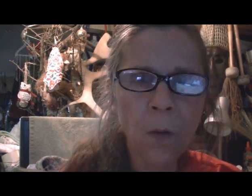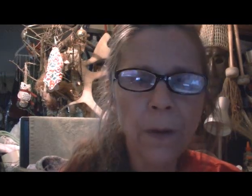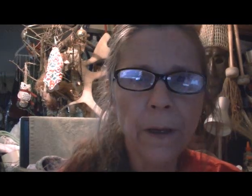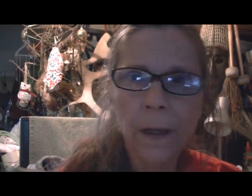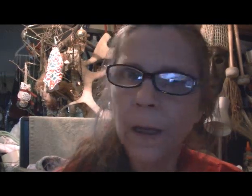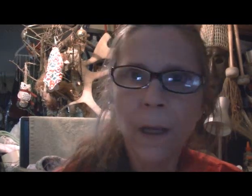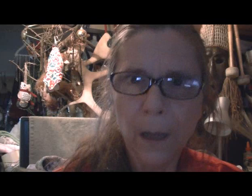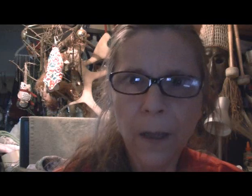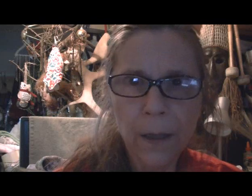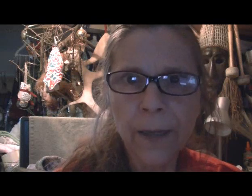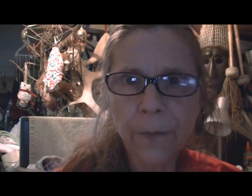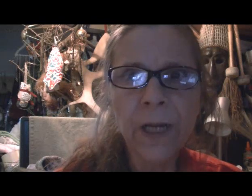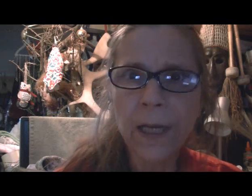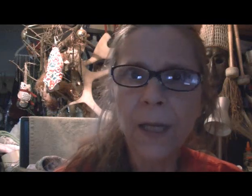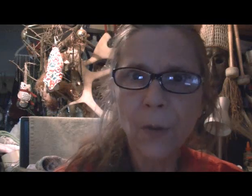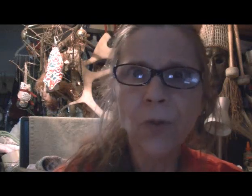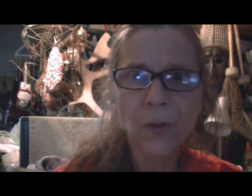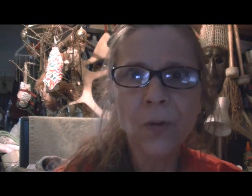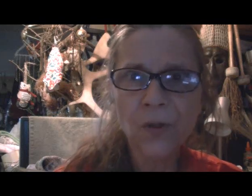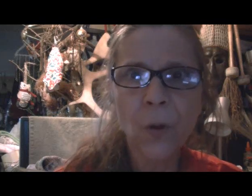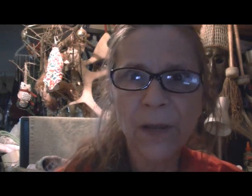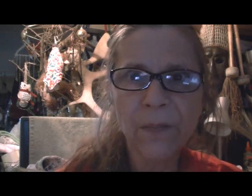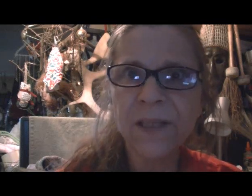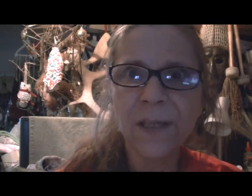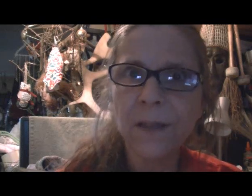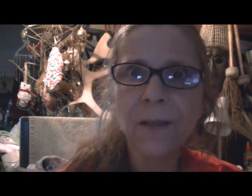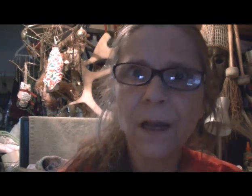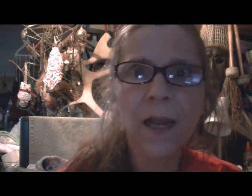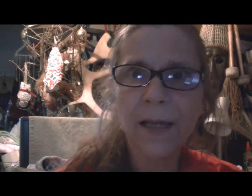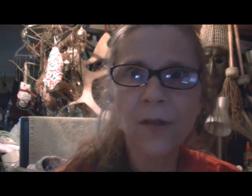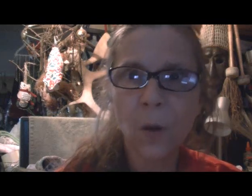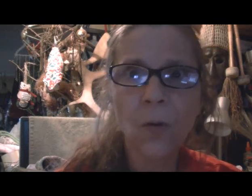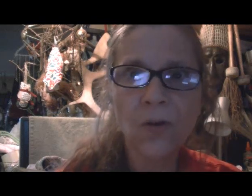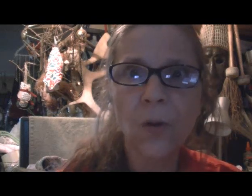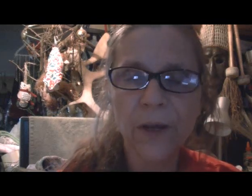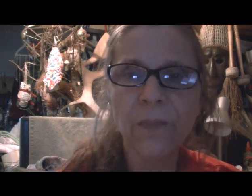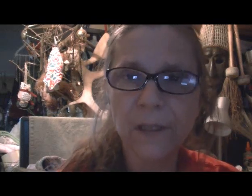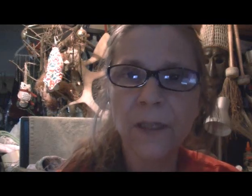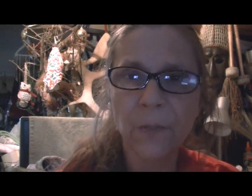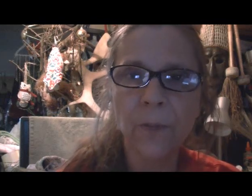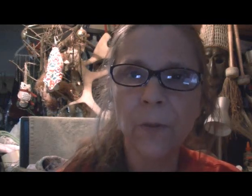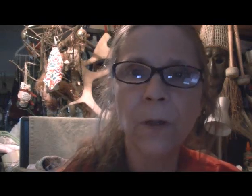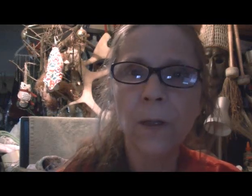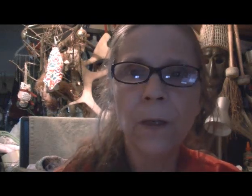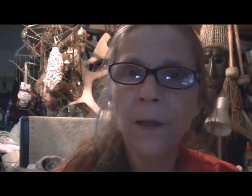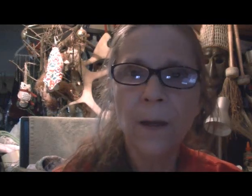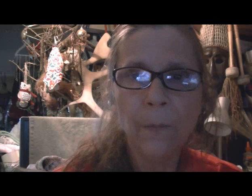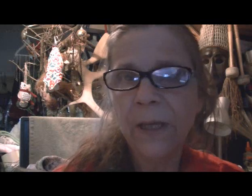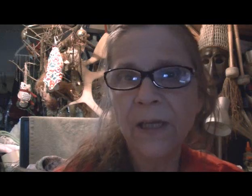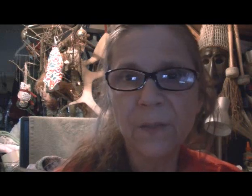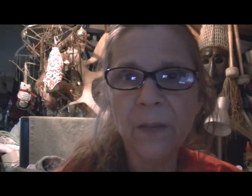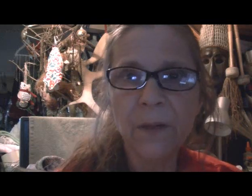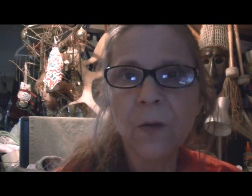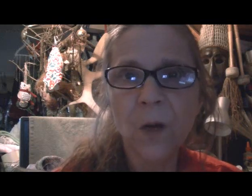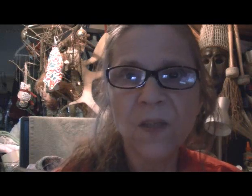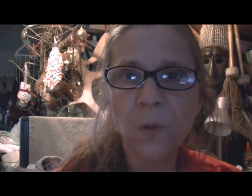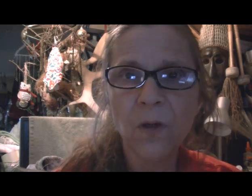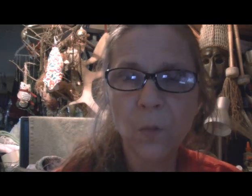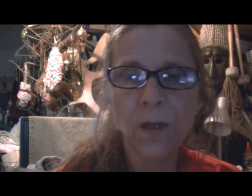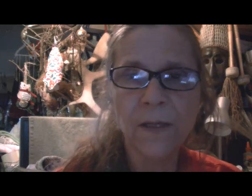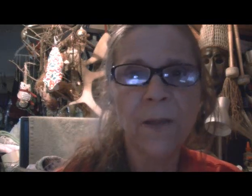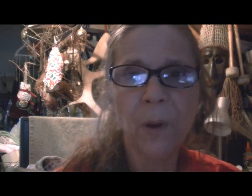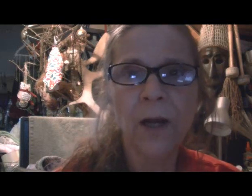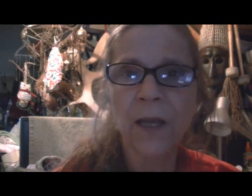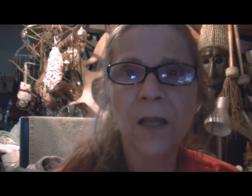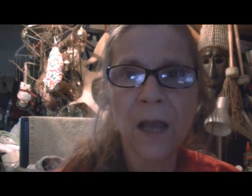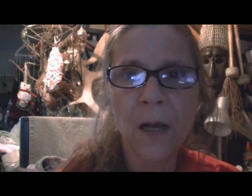you know, like, really, who's going missing? I'd like to know who's going missing, people. Because maybe there was more